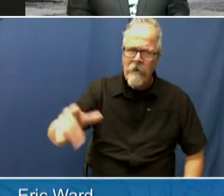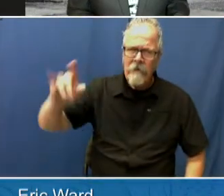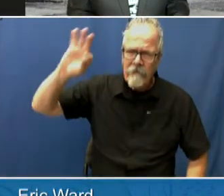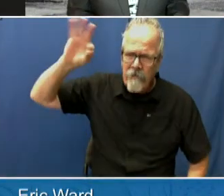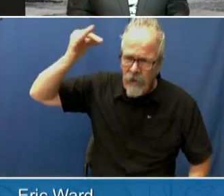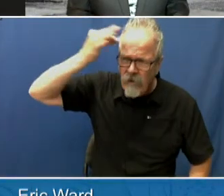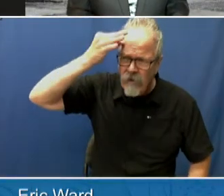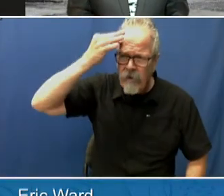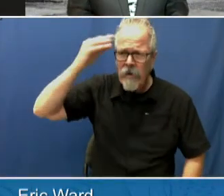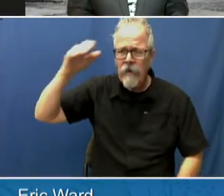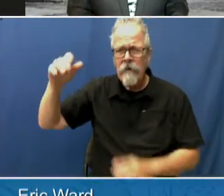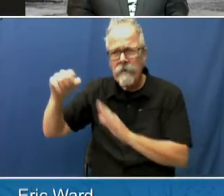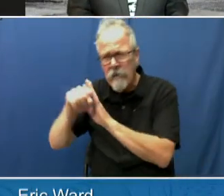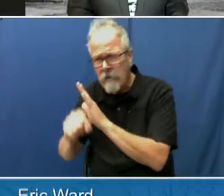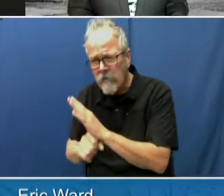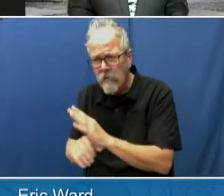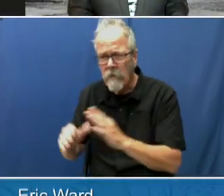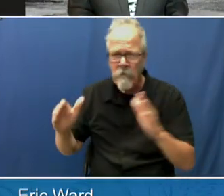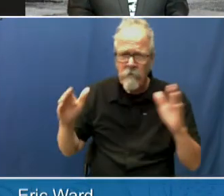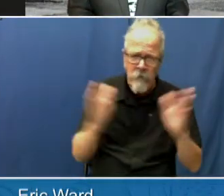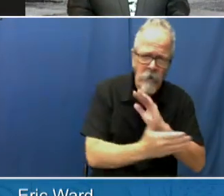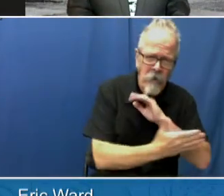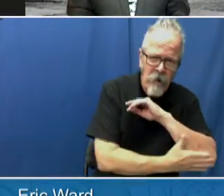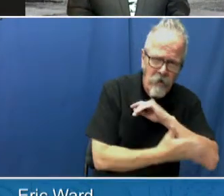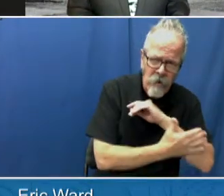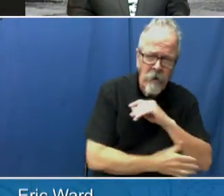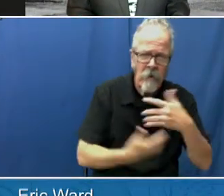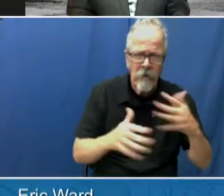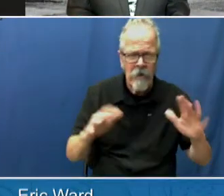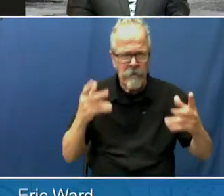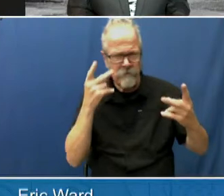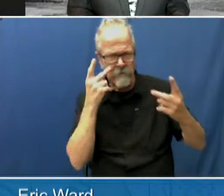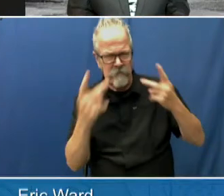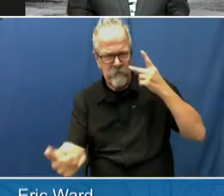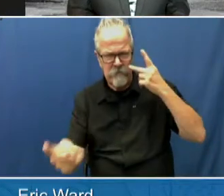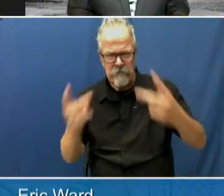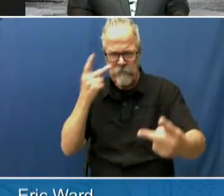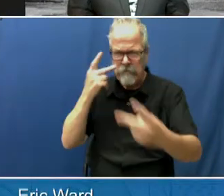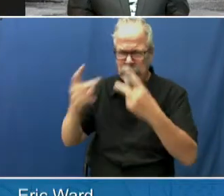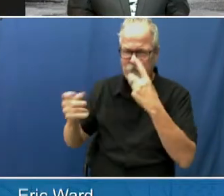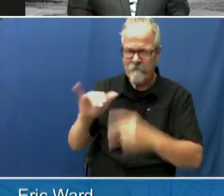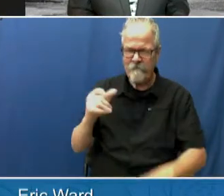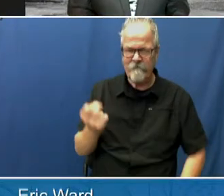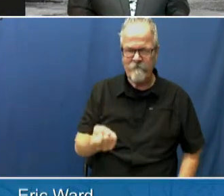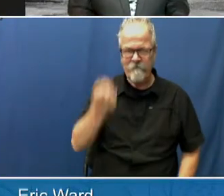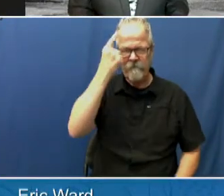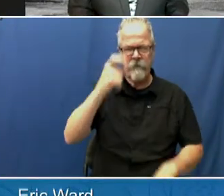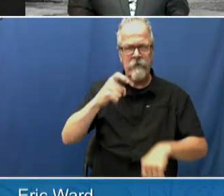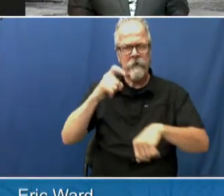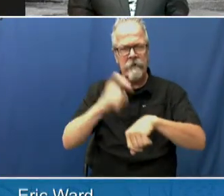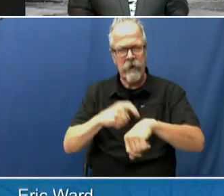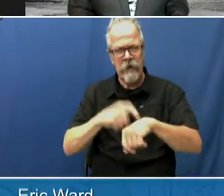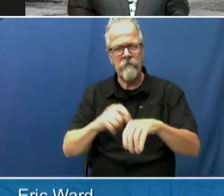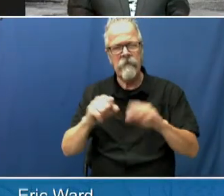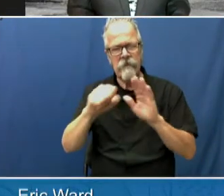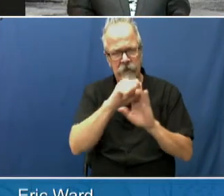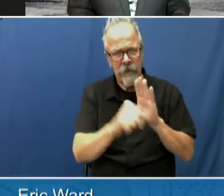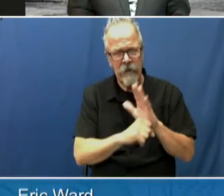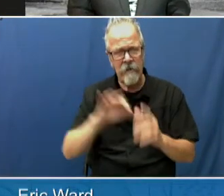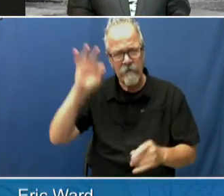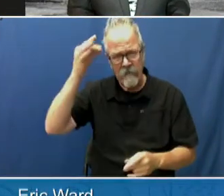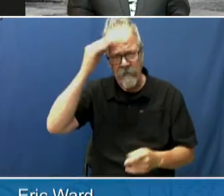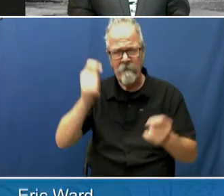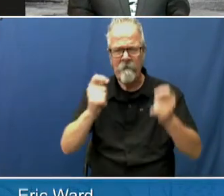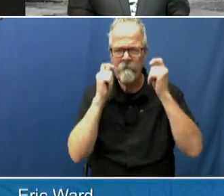county governments to acknowledge it too. It's time for a state and federal rapid response.